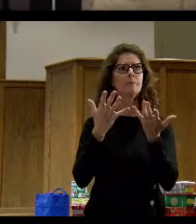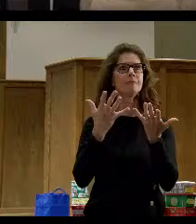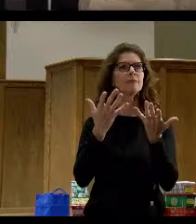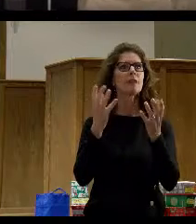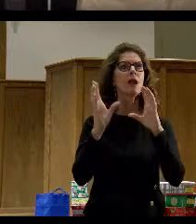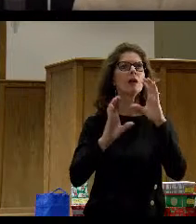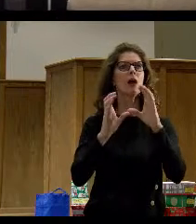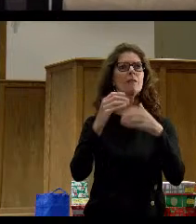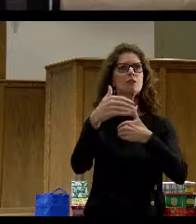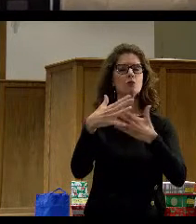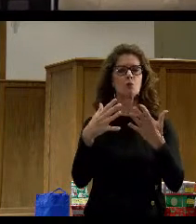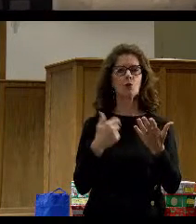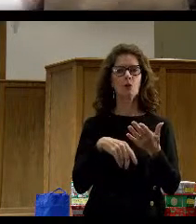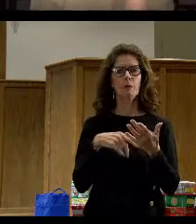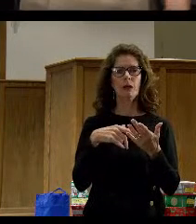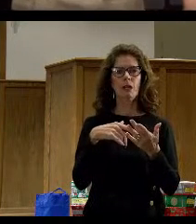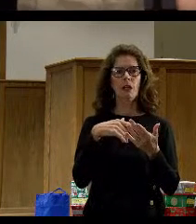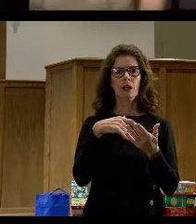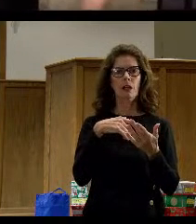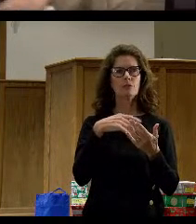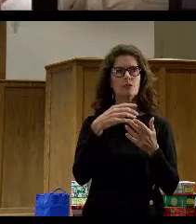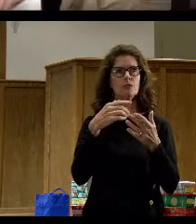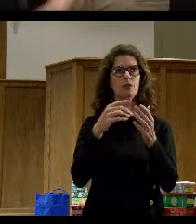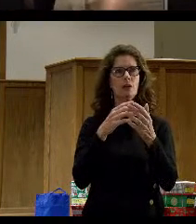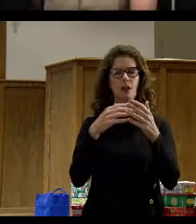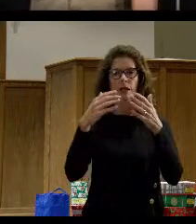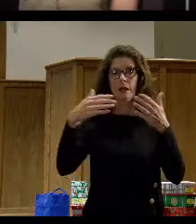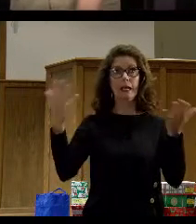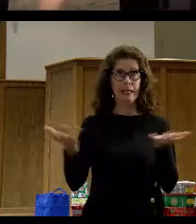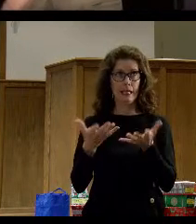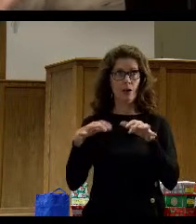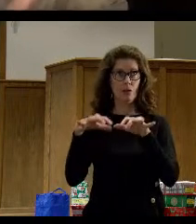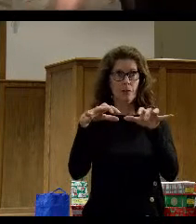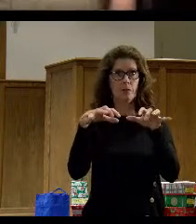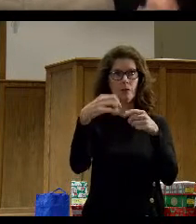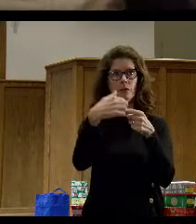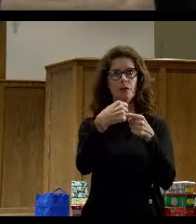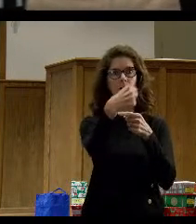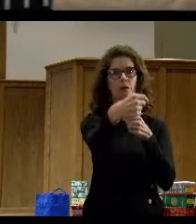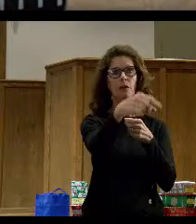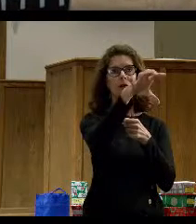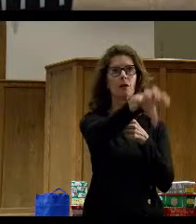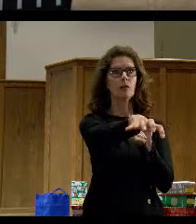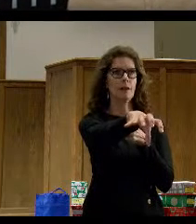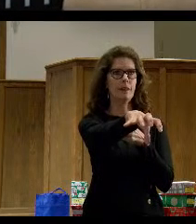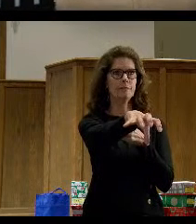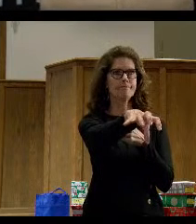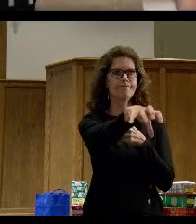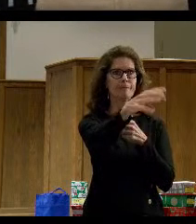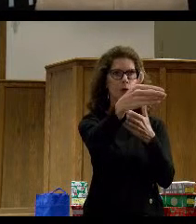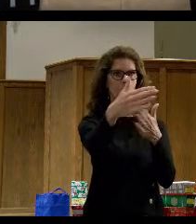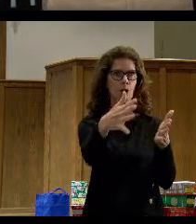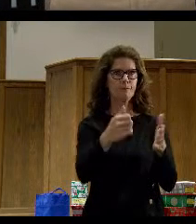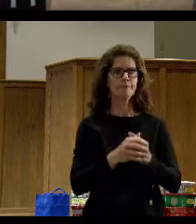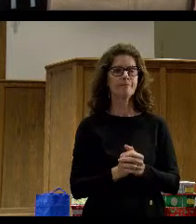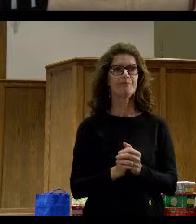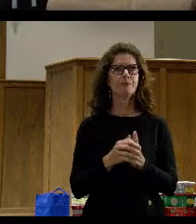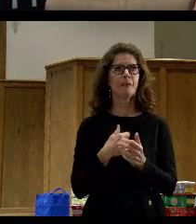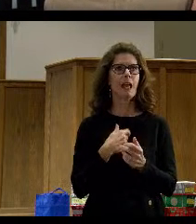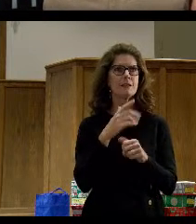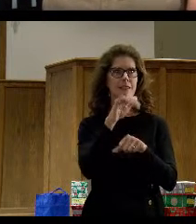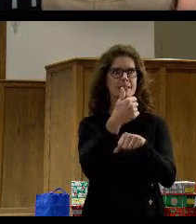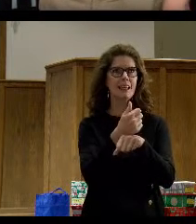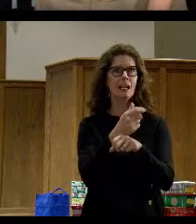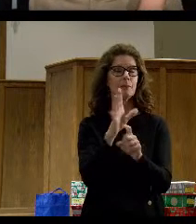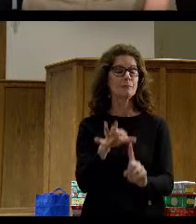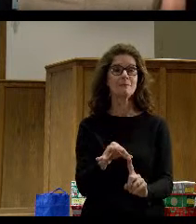the lobby there, right off the main lobby. And so if you are a newcomer wanting to take a next step, First Cup is designed specifically